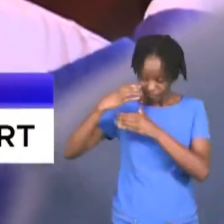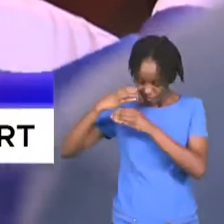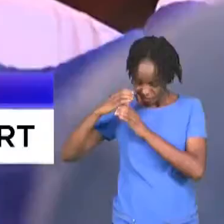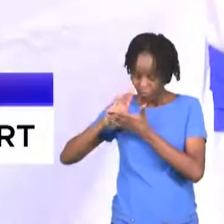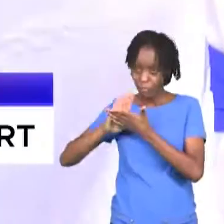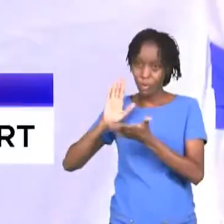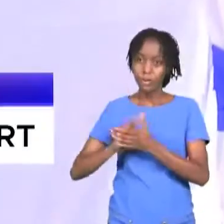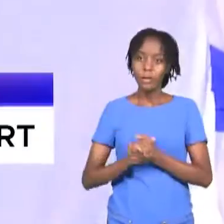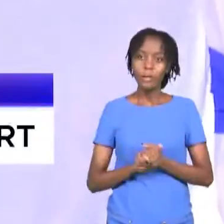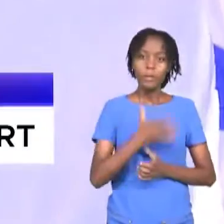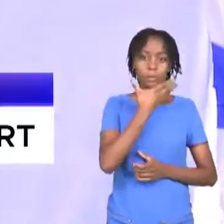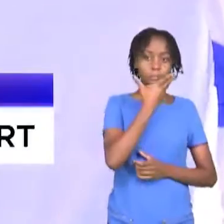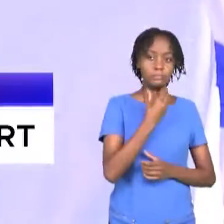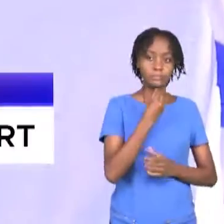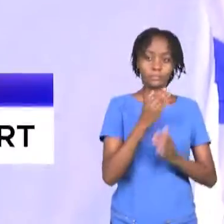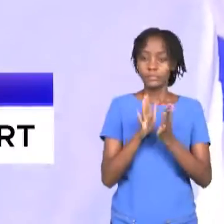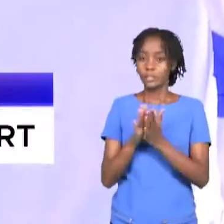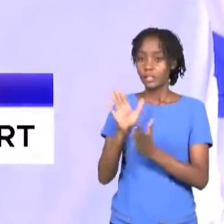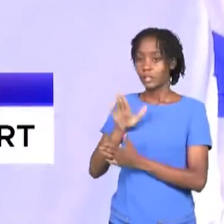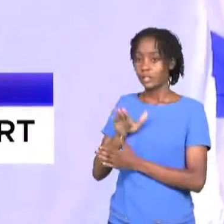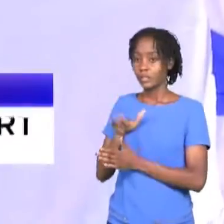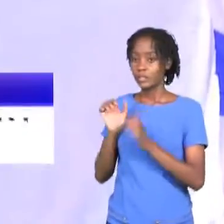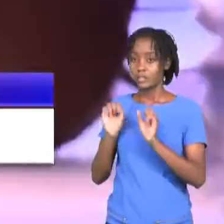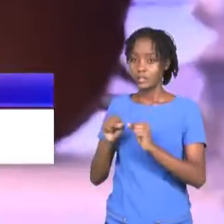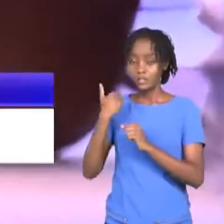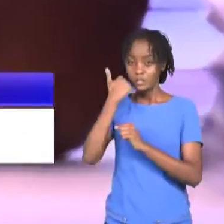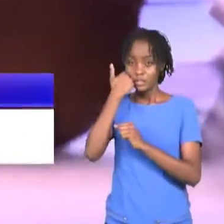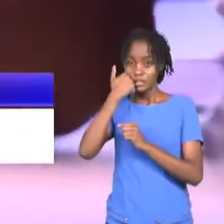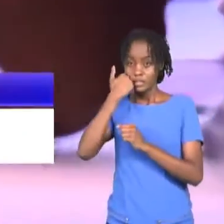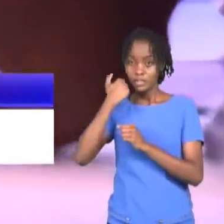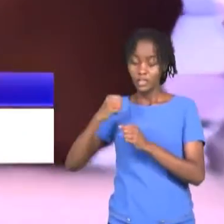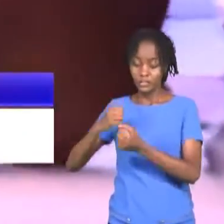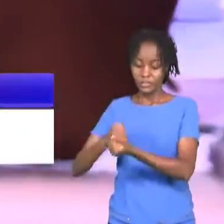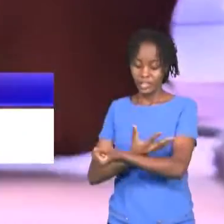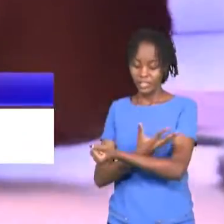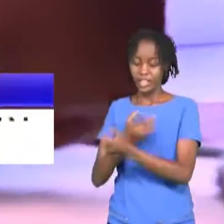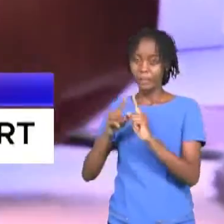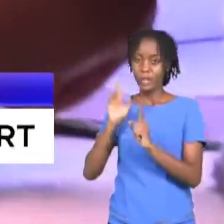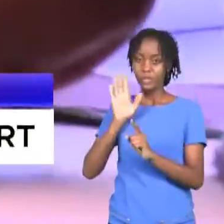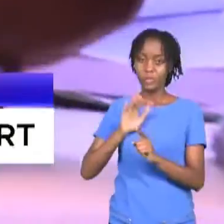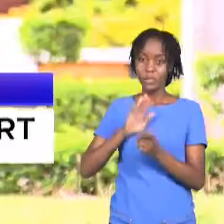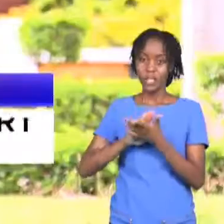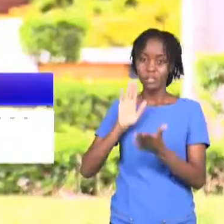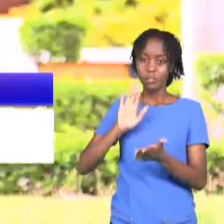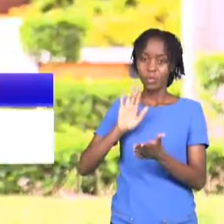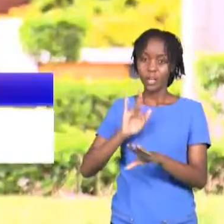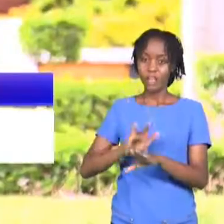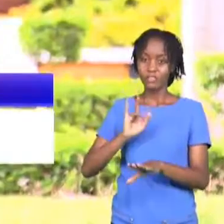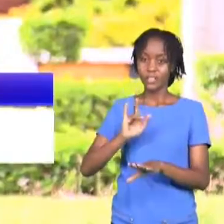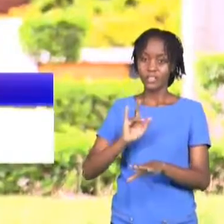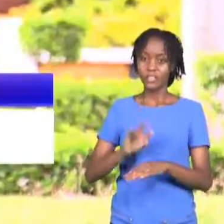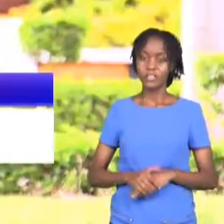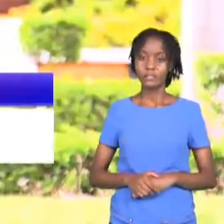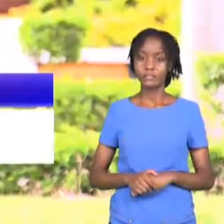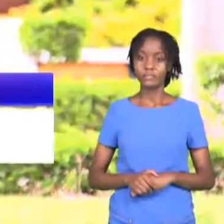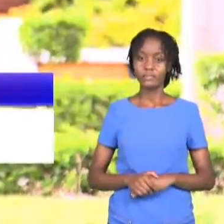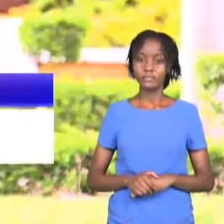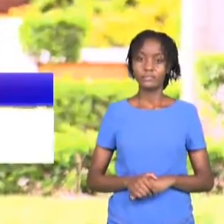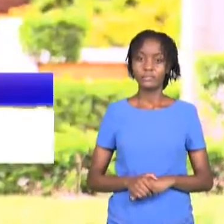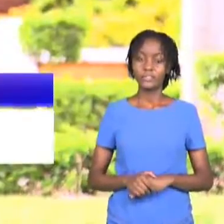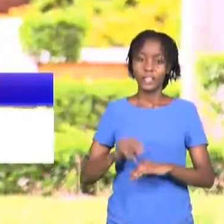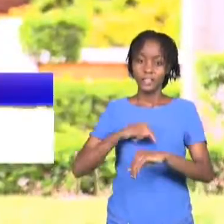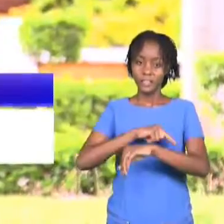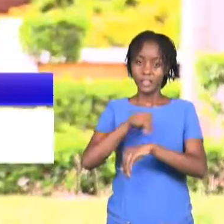both men and women are prone to breast cancer infection, women are the most affected globally. According to the National